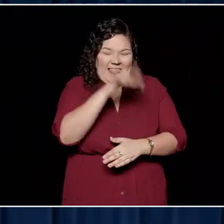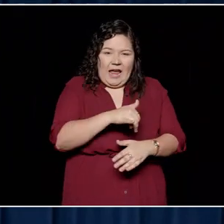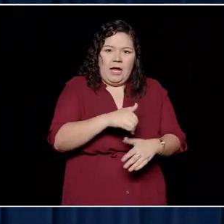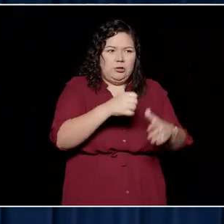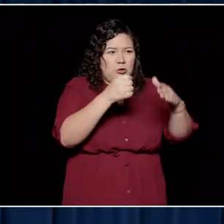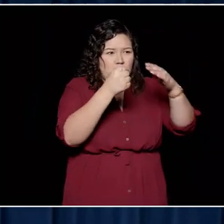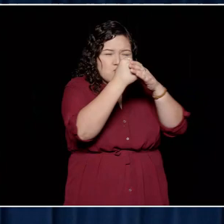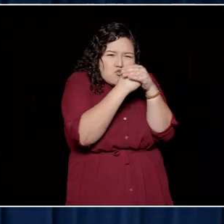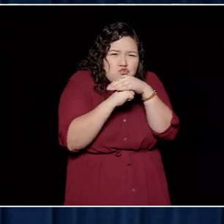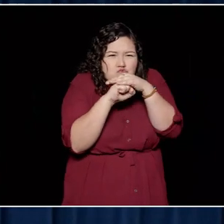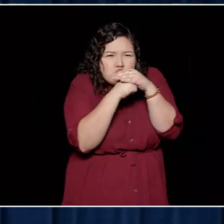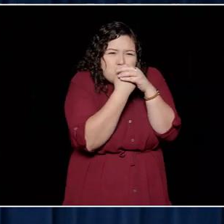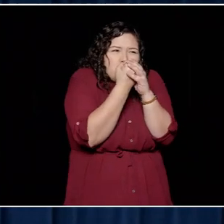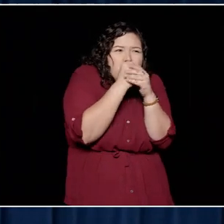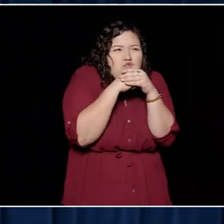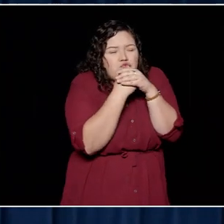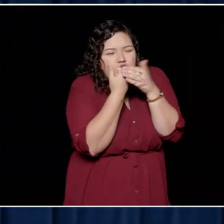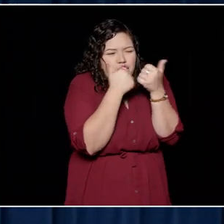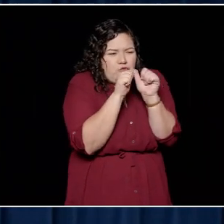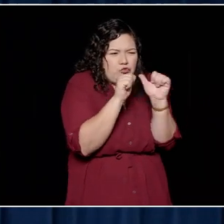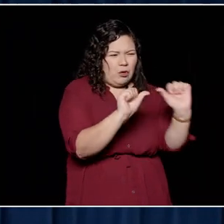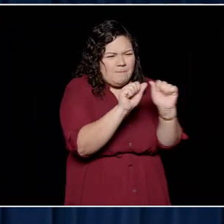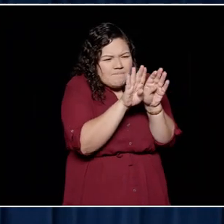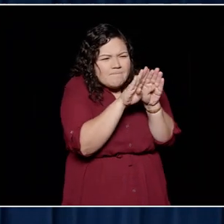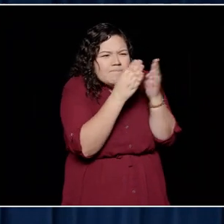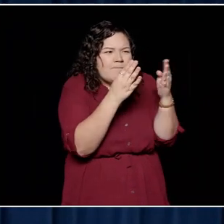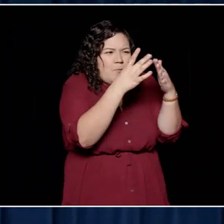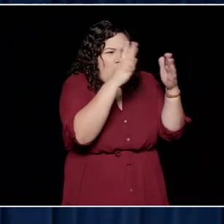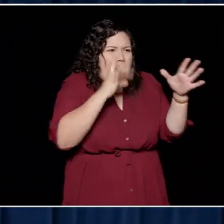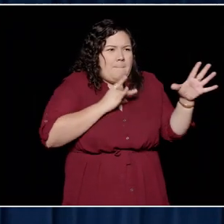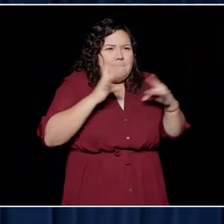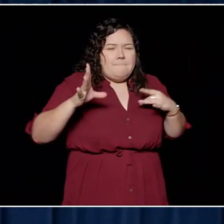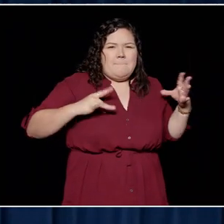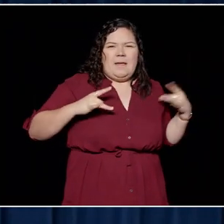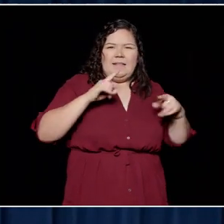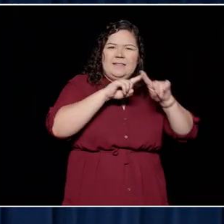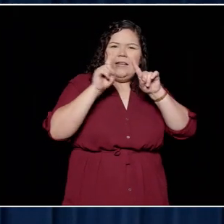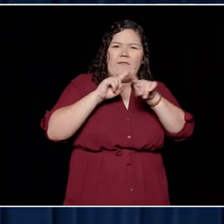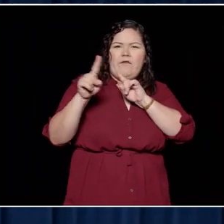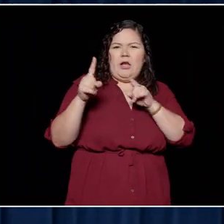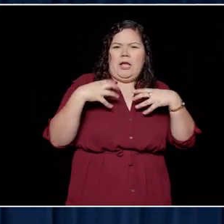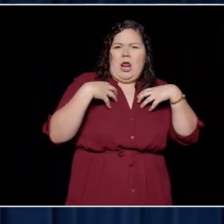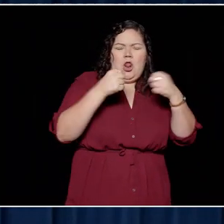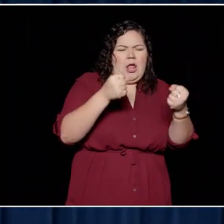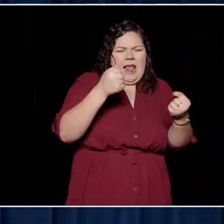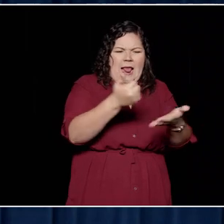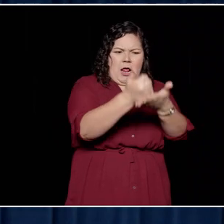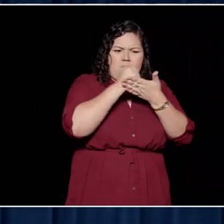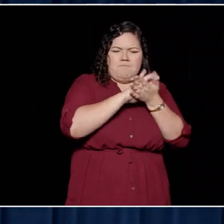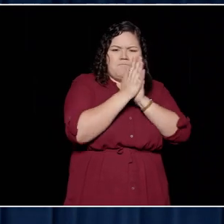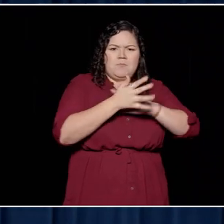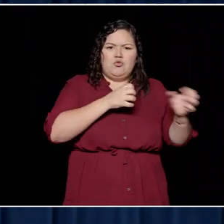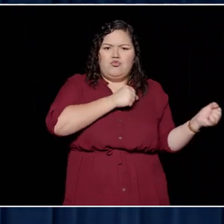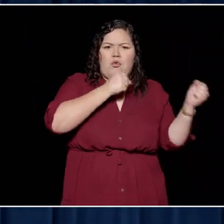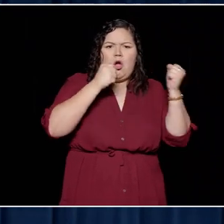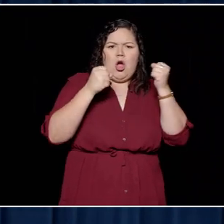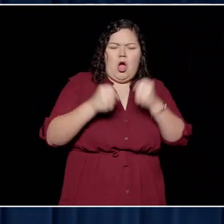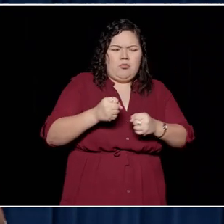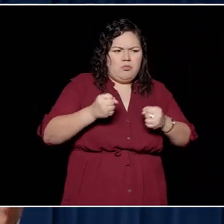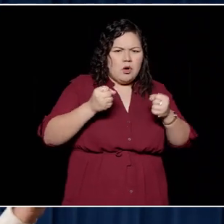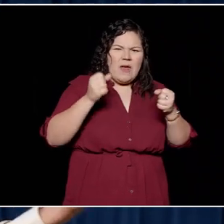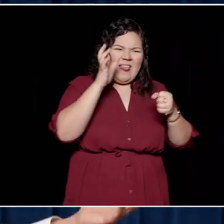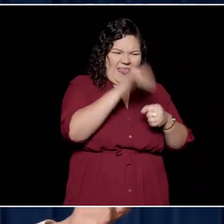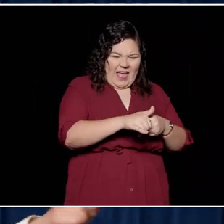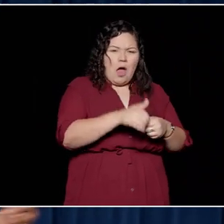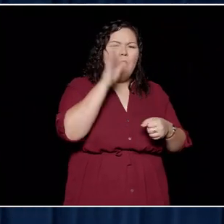cocoon to make their way into the new developing wings. And those molecules are essential for the wings